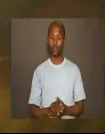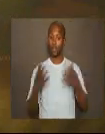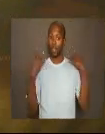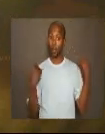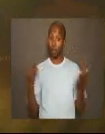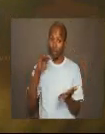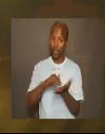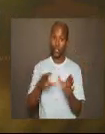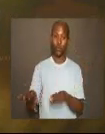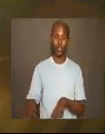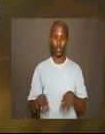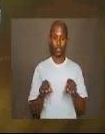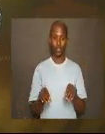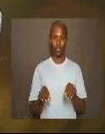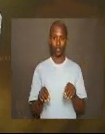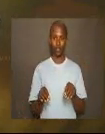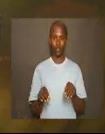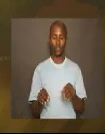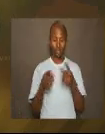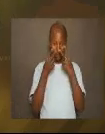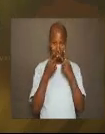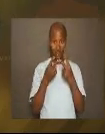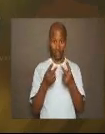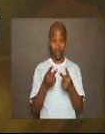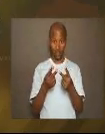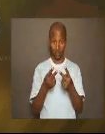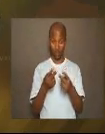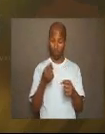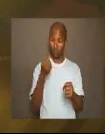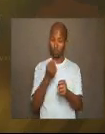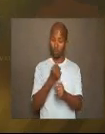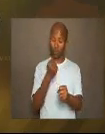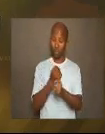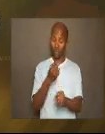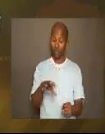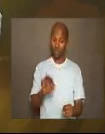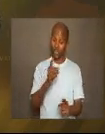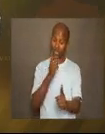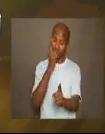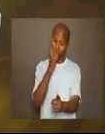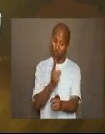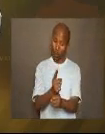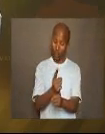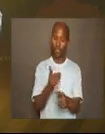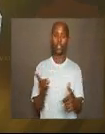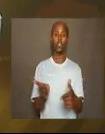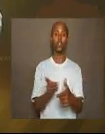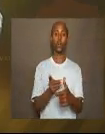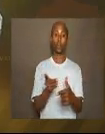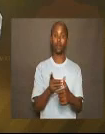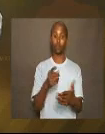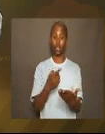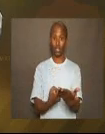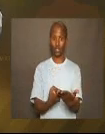Hello again, students. Let us see if you were able to find the correct domain for